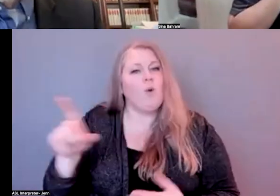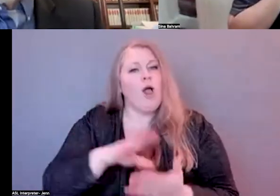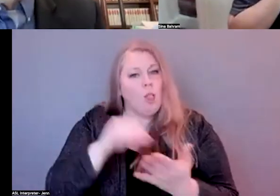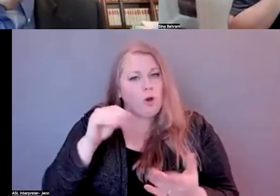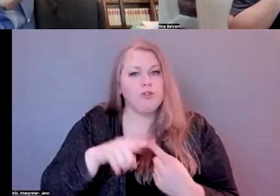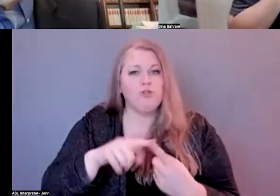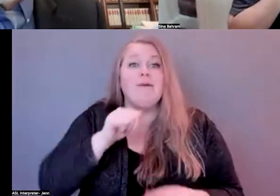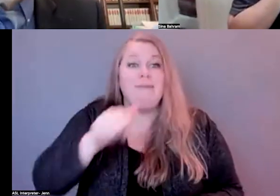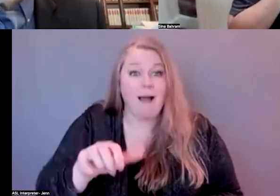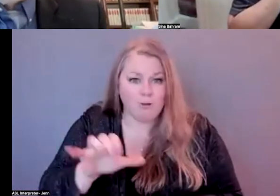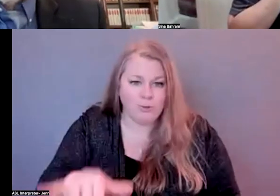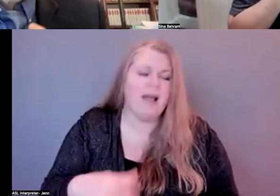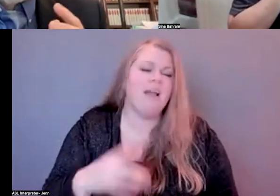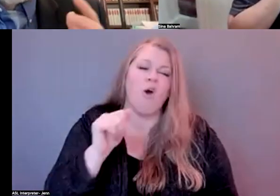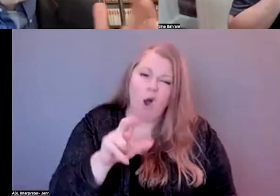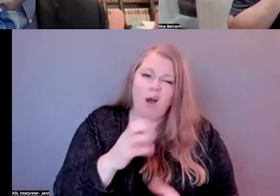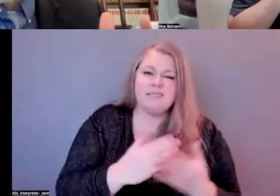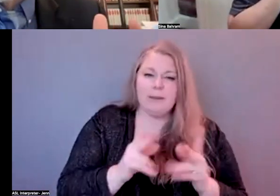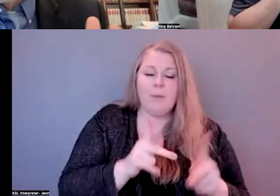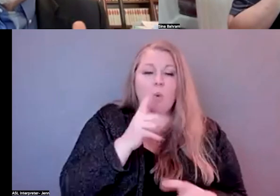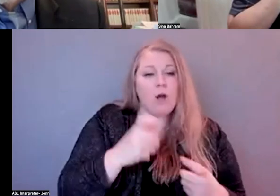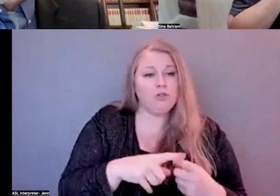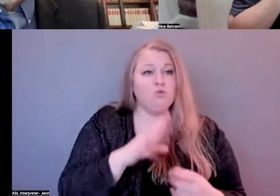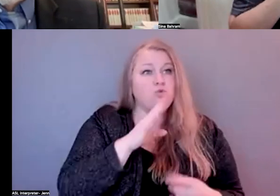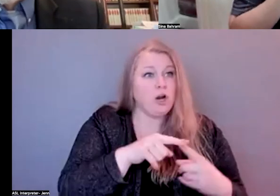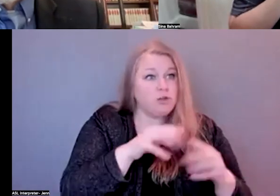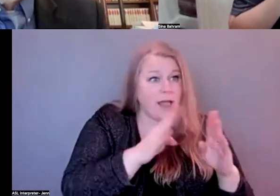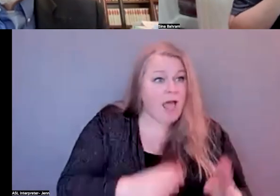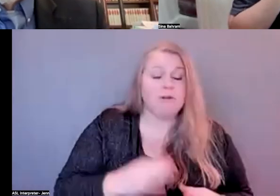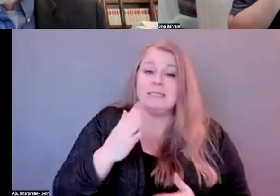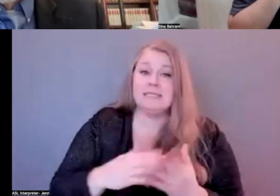that. There are people who want to talk to their houses. There are people that